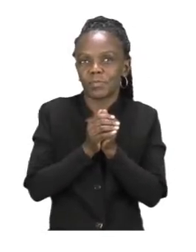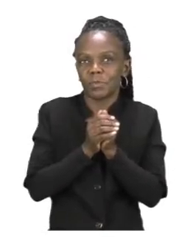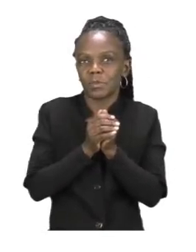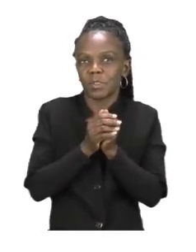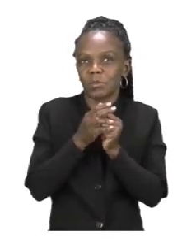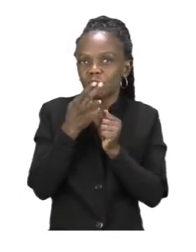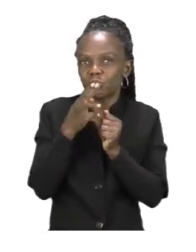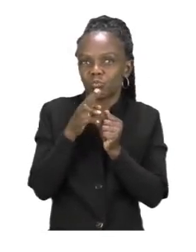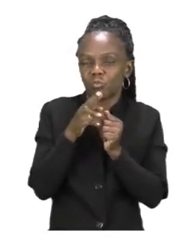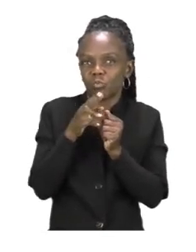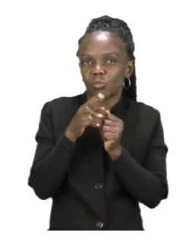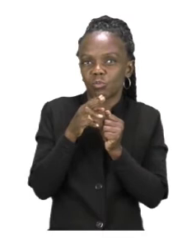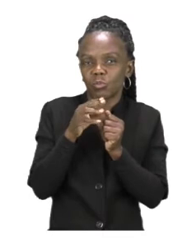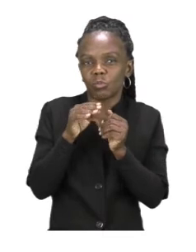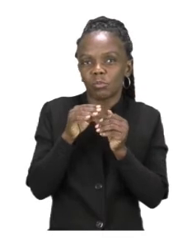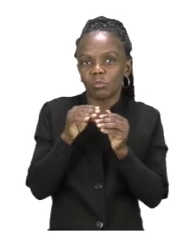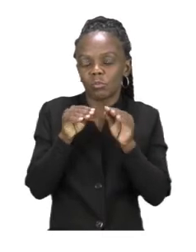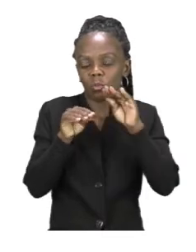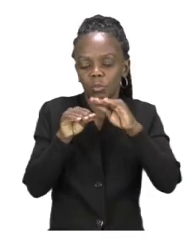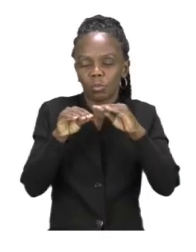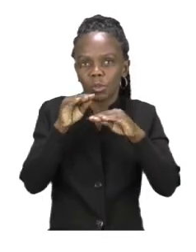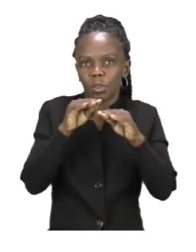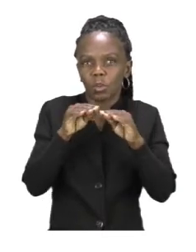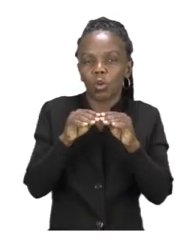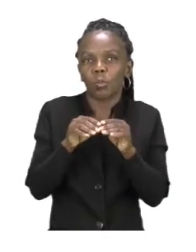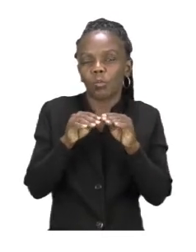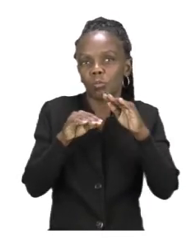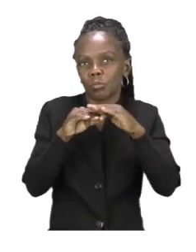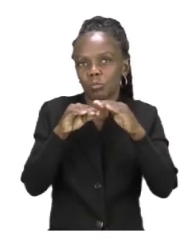collage. Everyone, let's say collage.